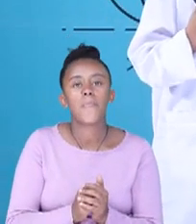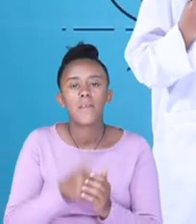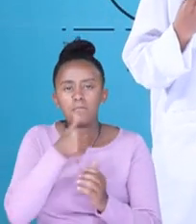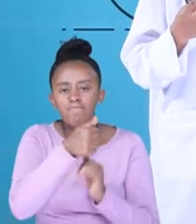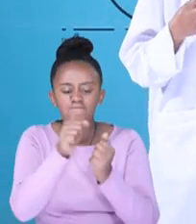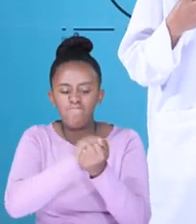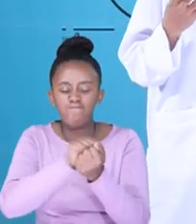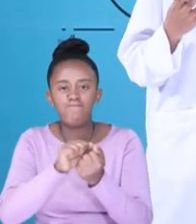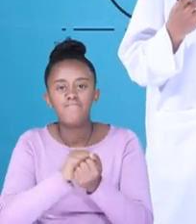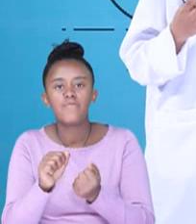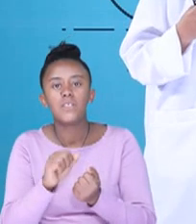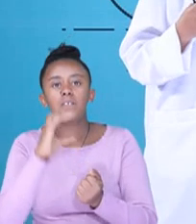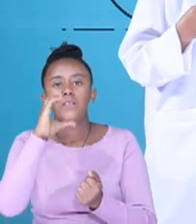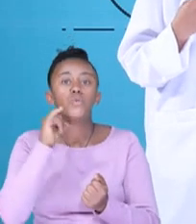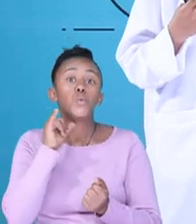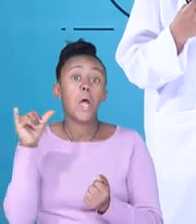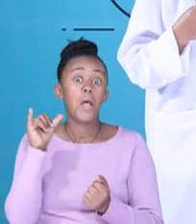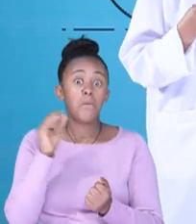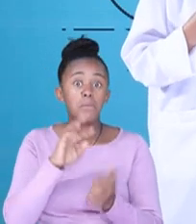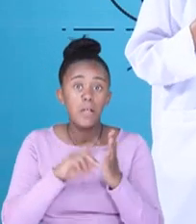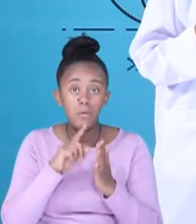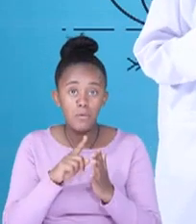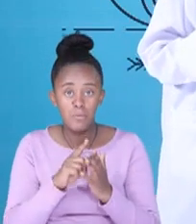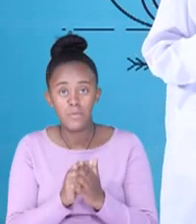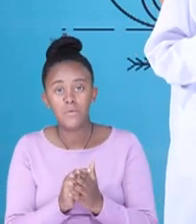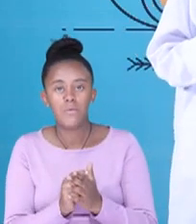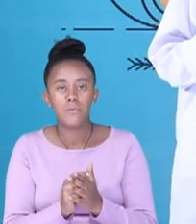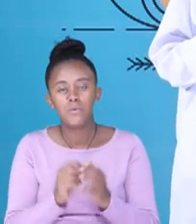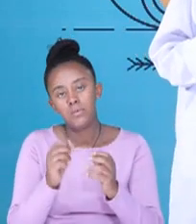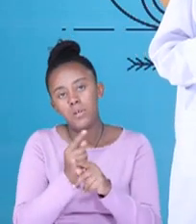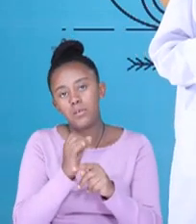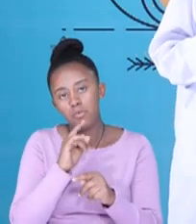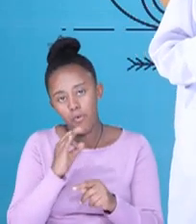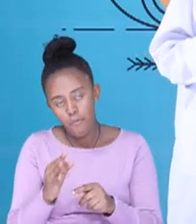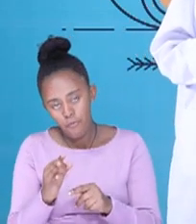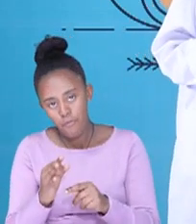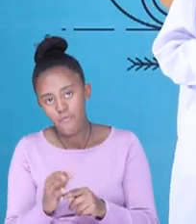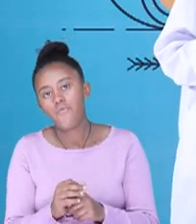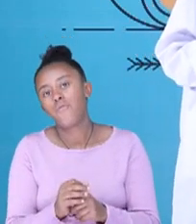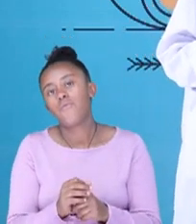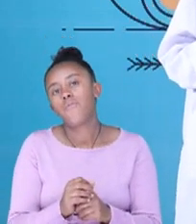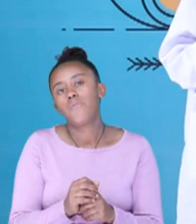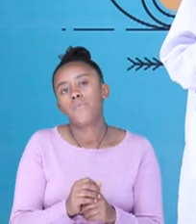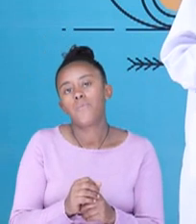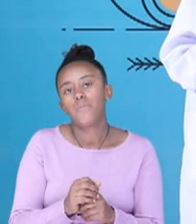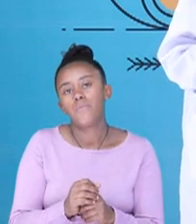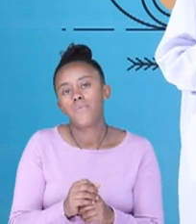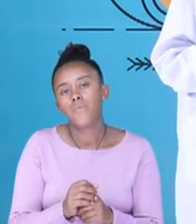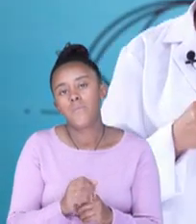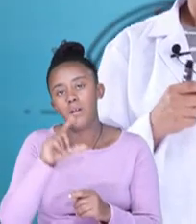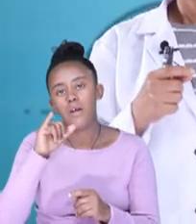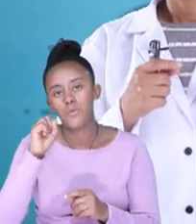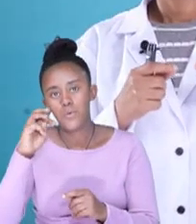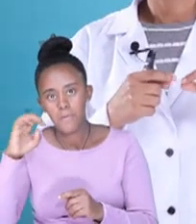bag. That means suicidal action takes place due to the action of hydrolytic enzyme in